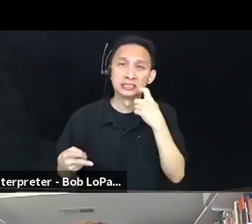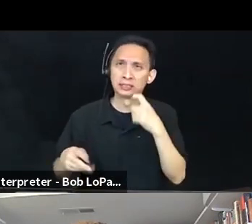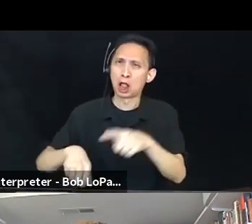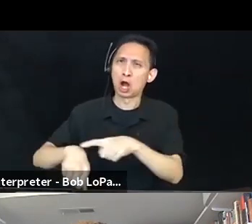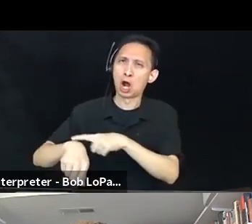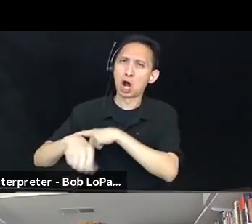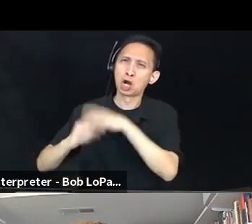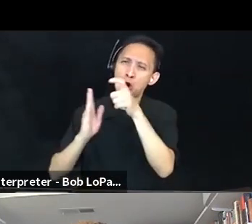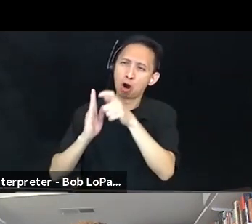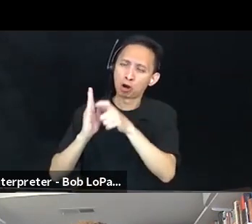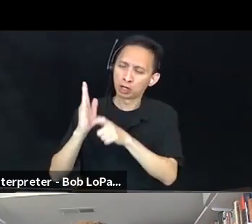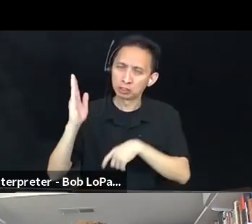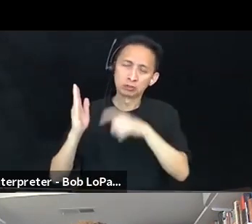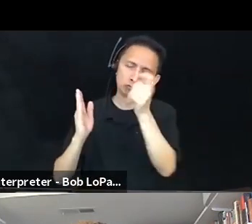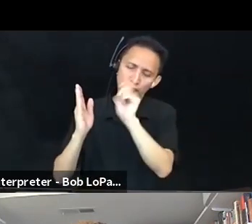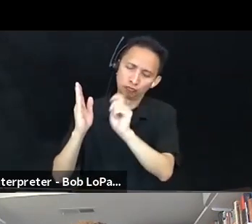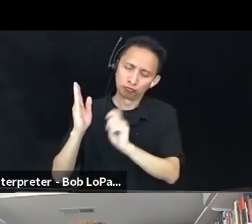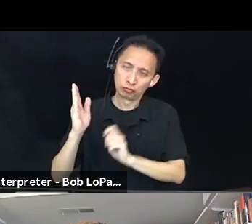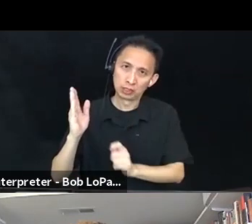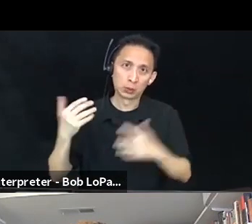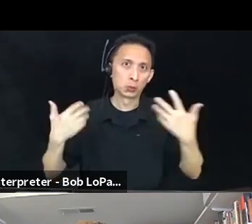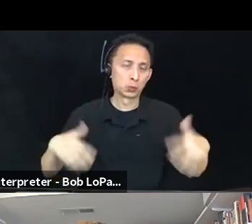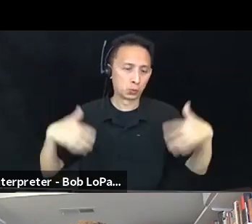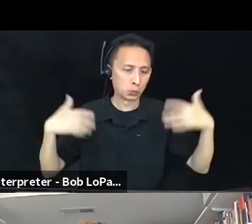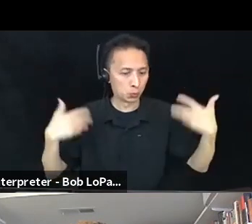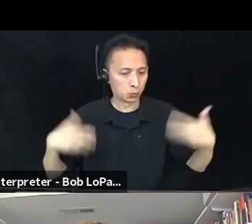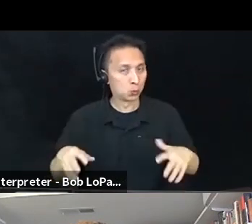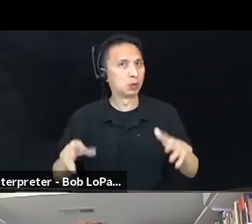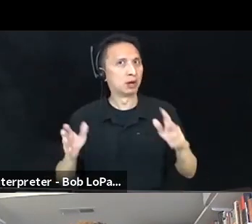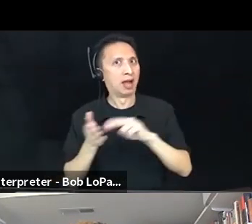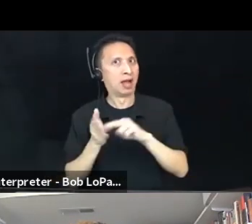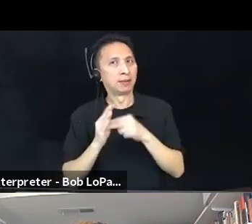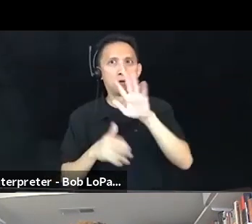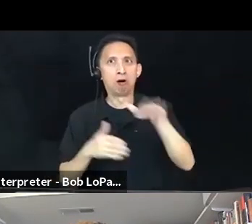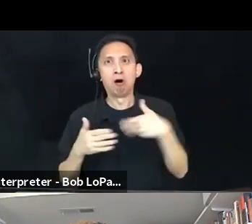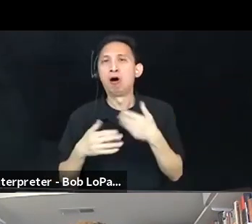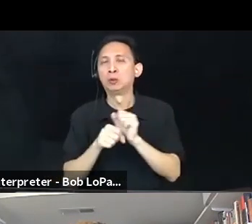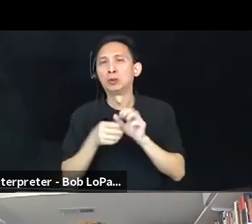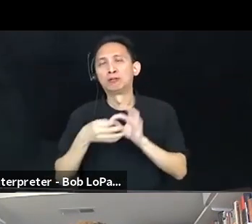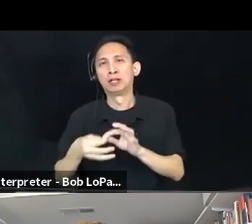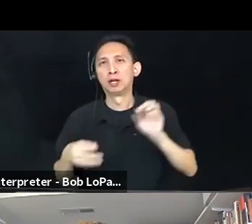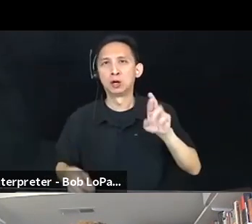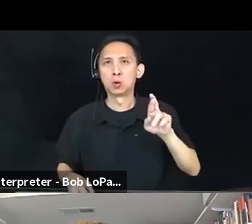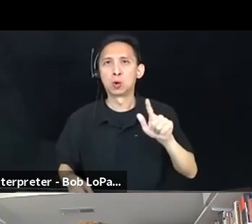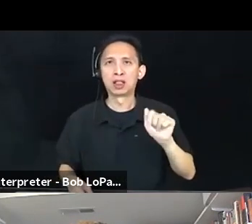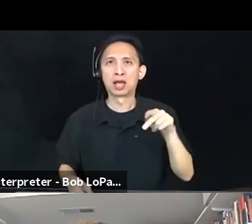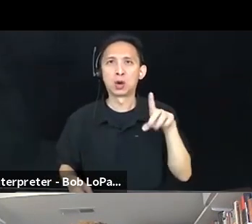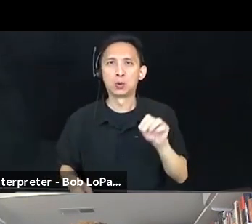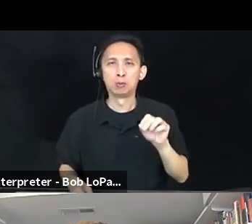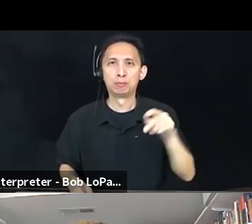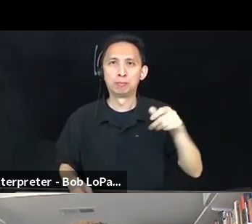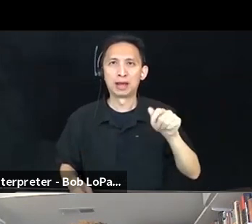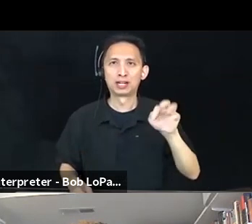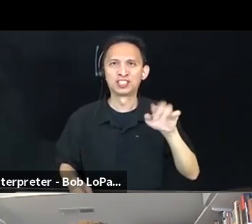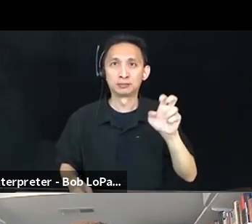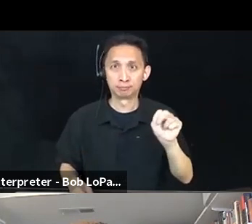article in The Nation on the work, and I mean pretty much all the work, of Orlando Patterson. Elisabeth